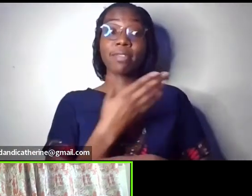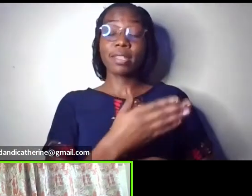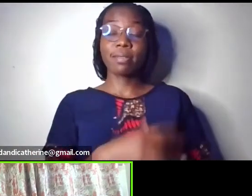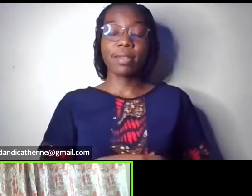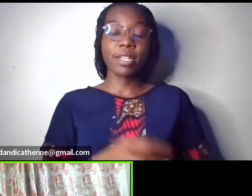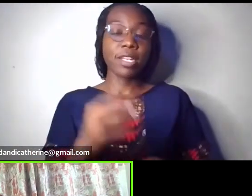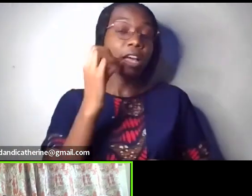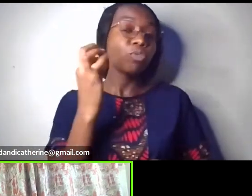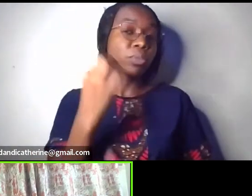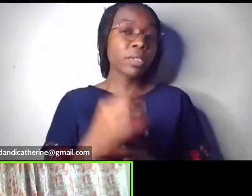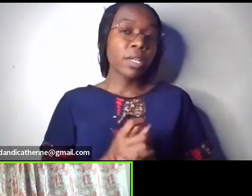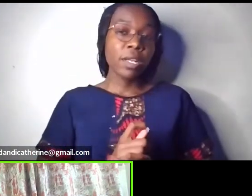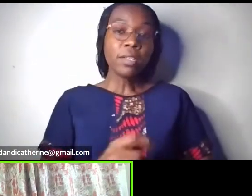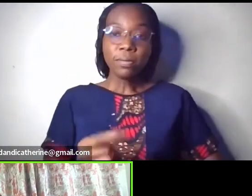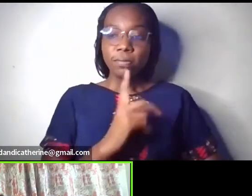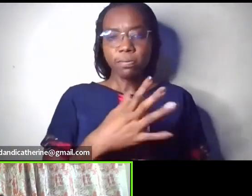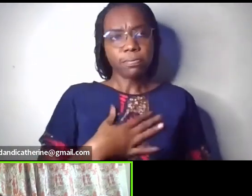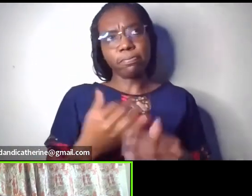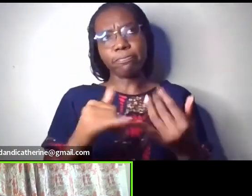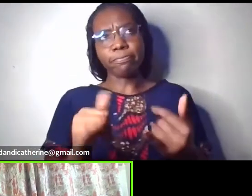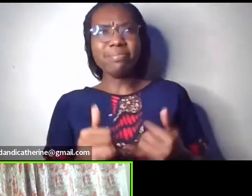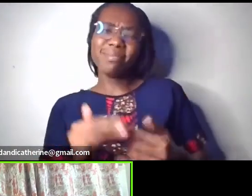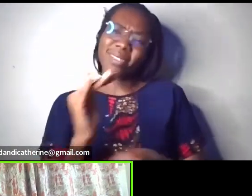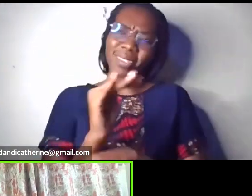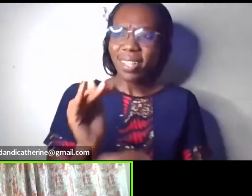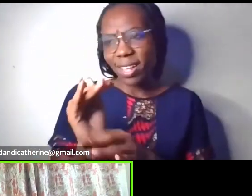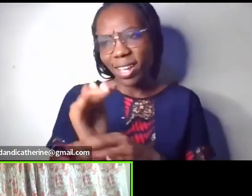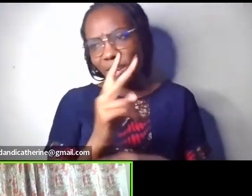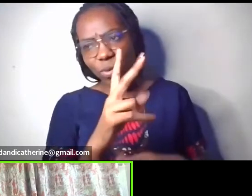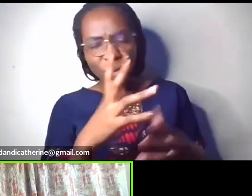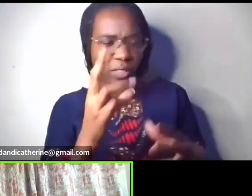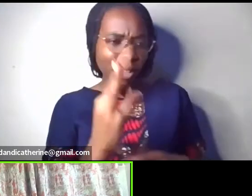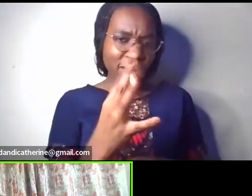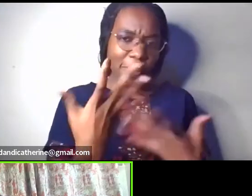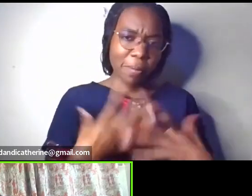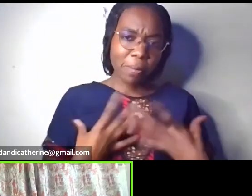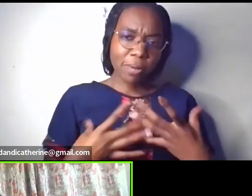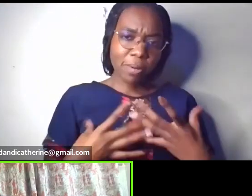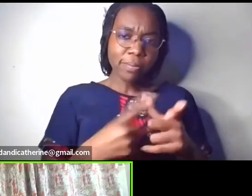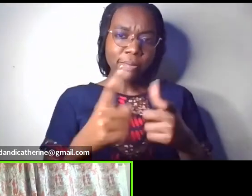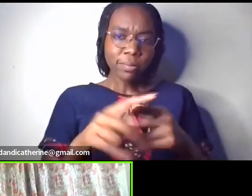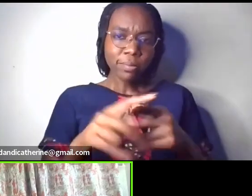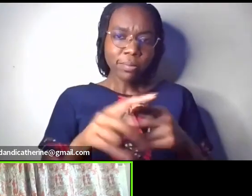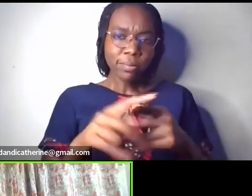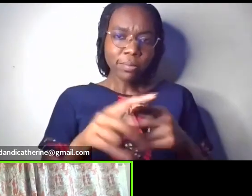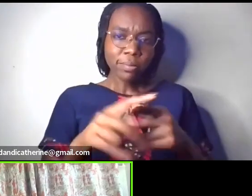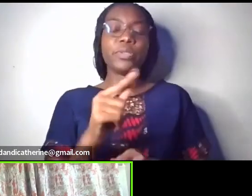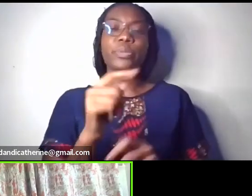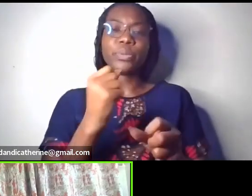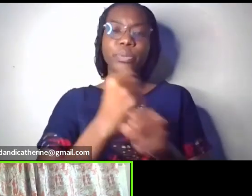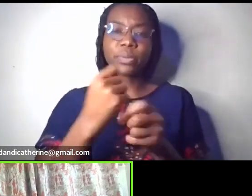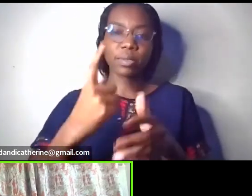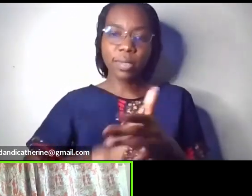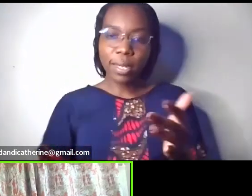also I consulted 2 or 3 players just to find out how do they go about it, especially also